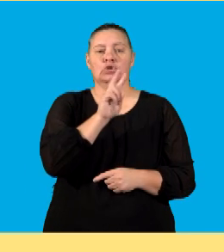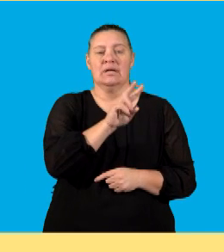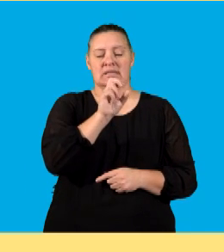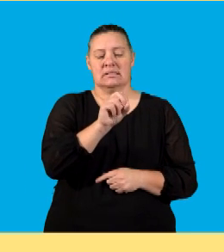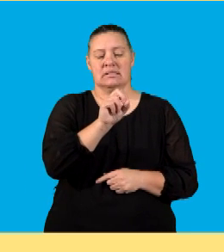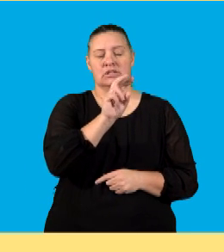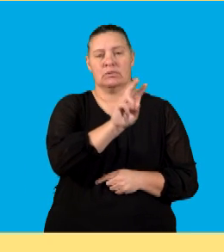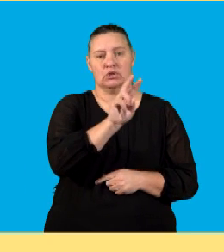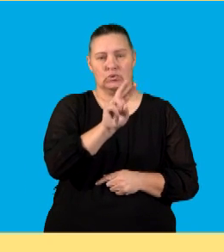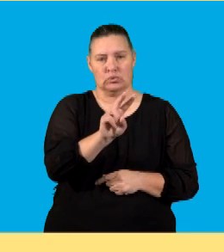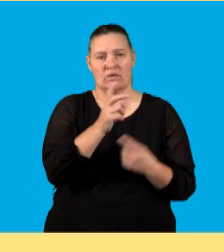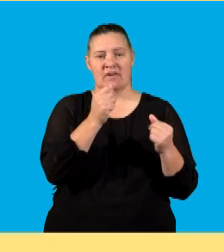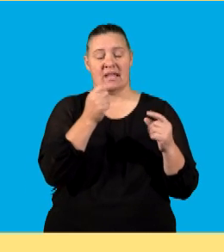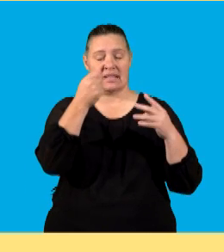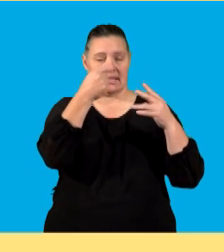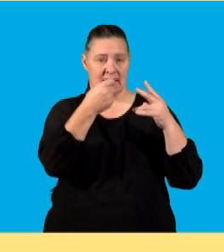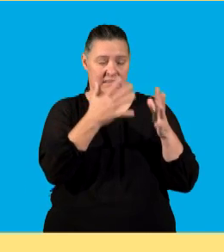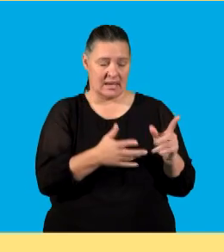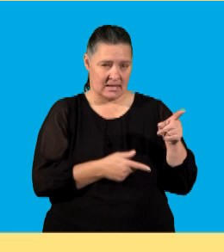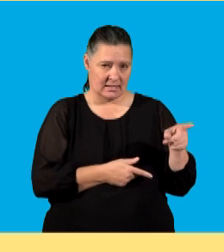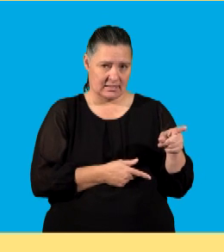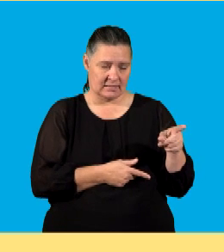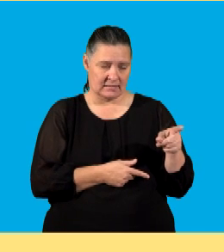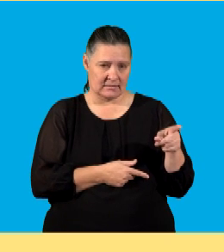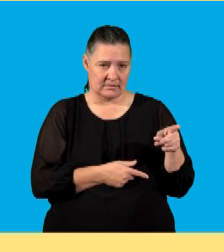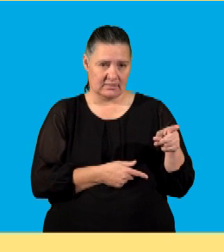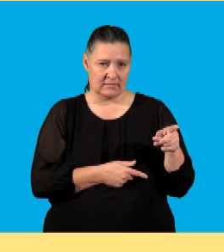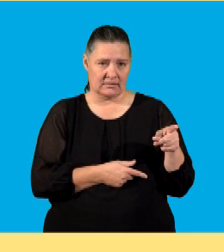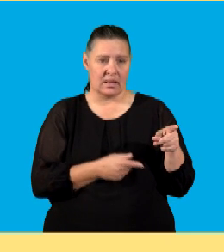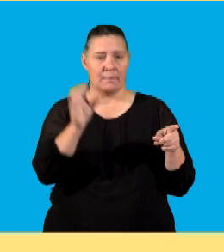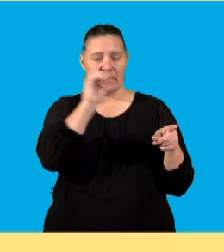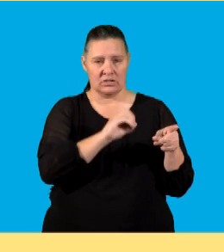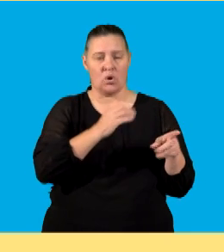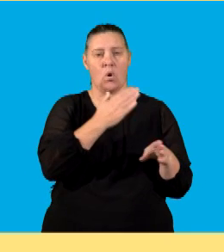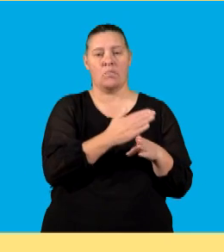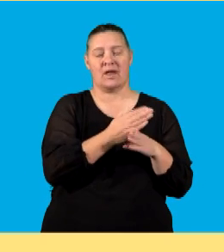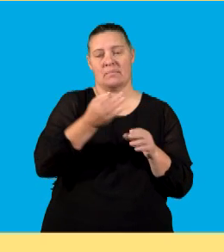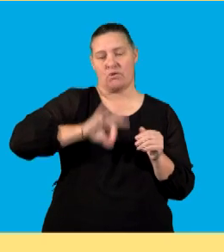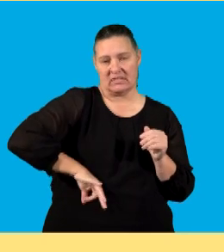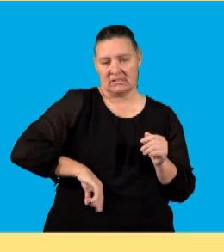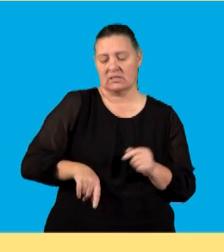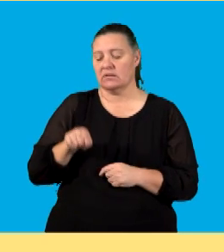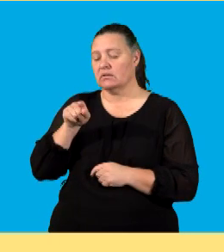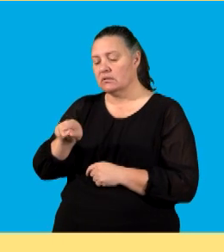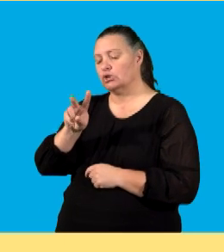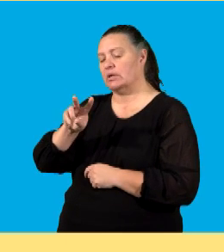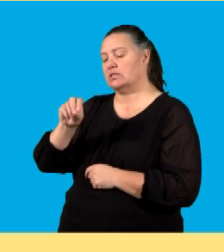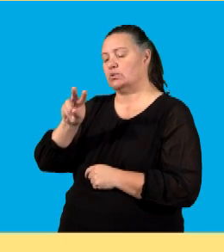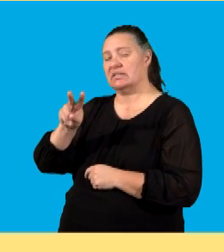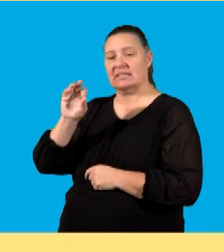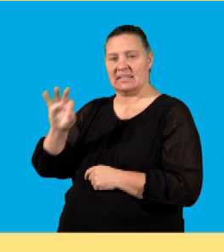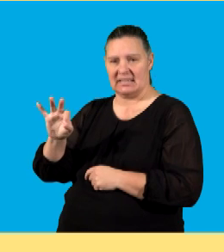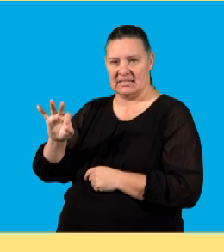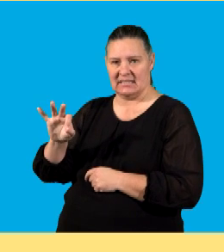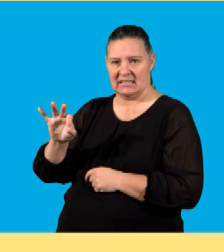our 2022 financial indicator, percentage operating profit on sales. And in 2023,